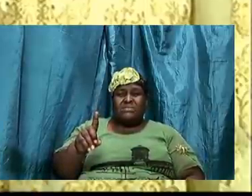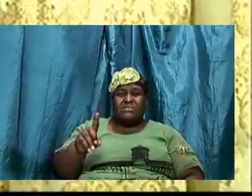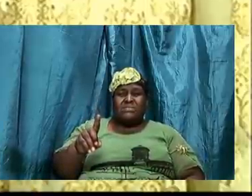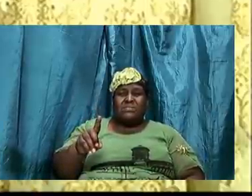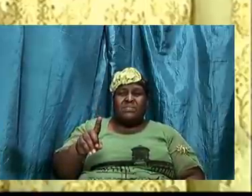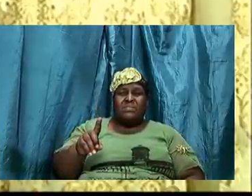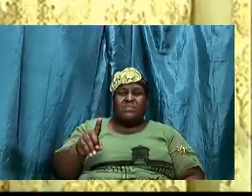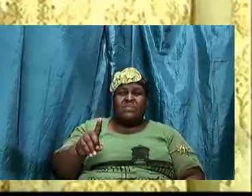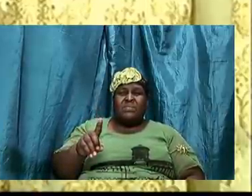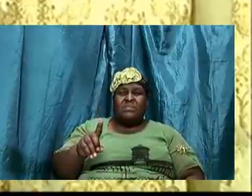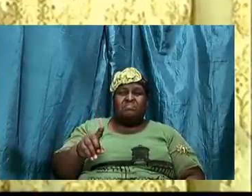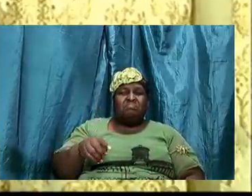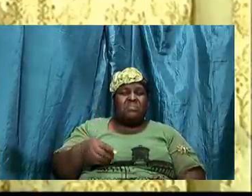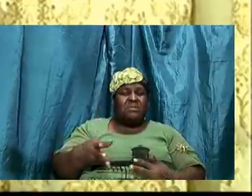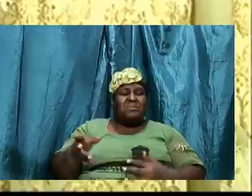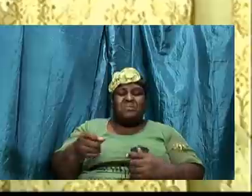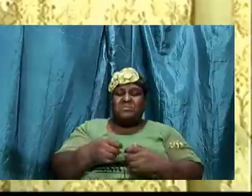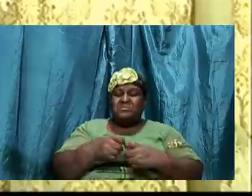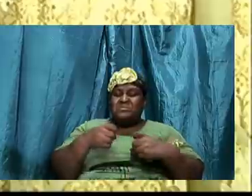there was sin.